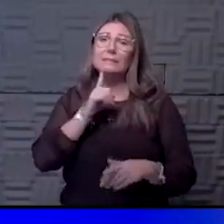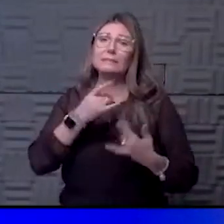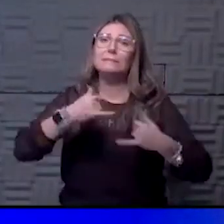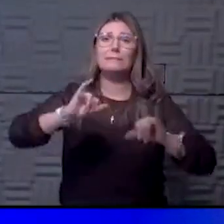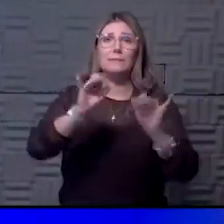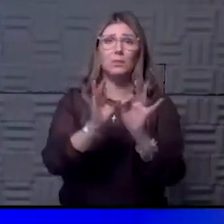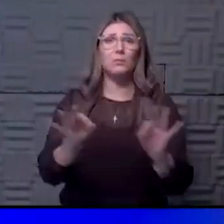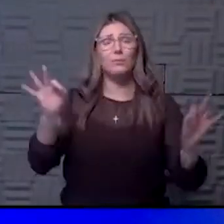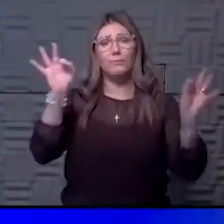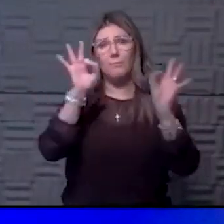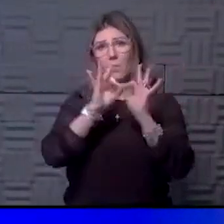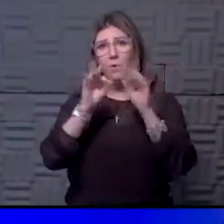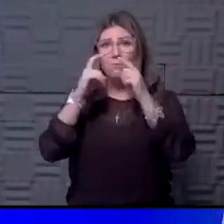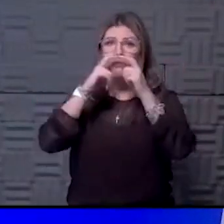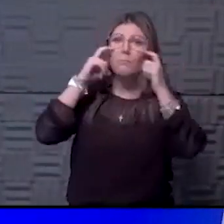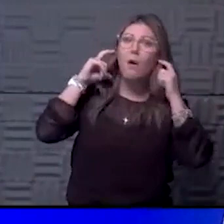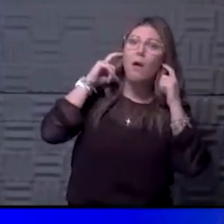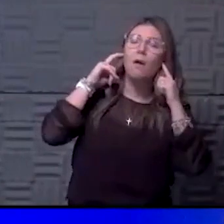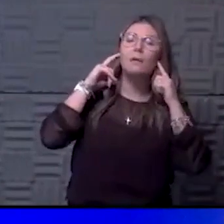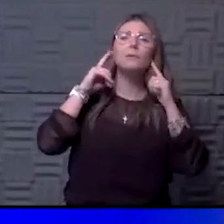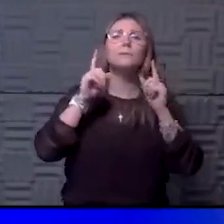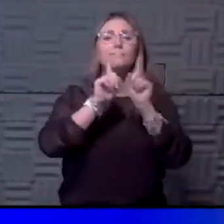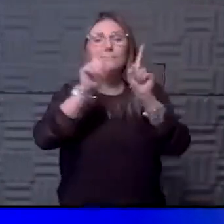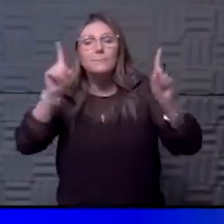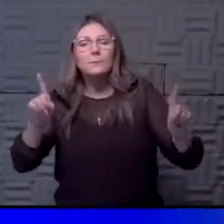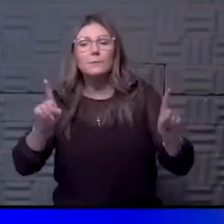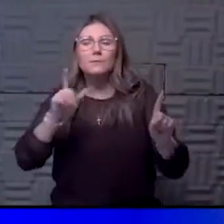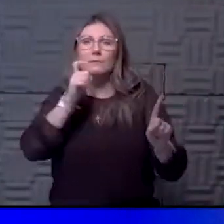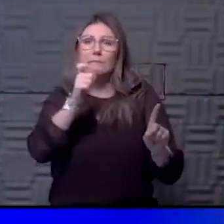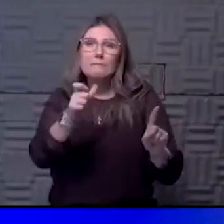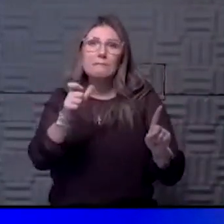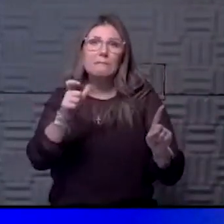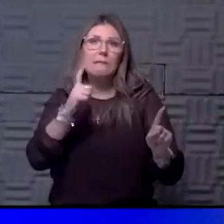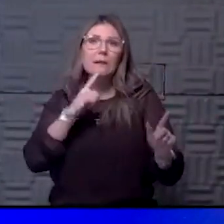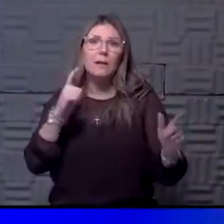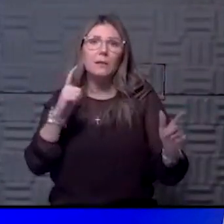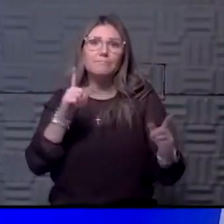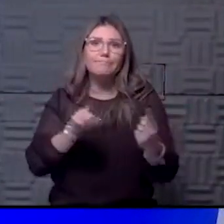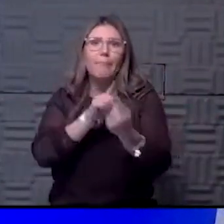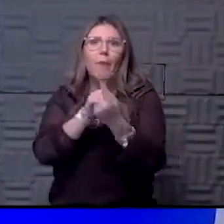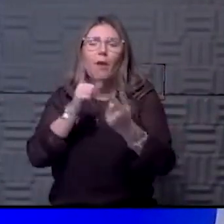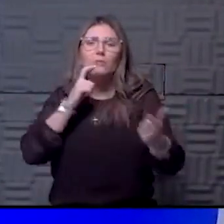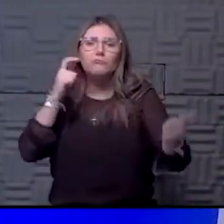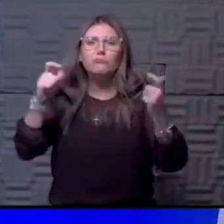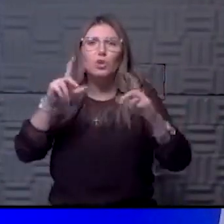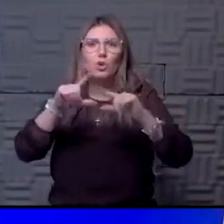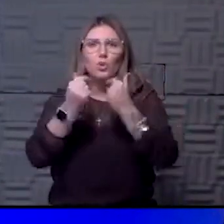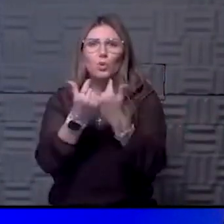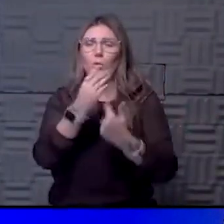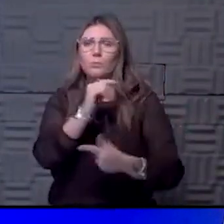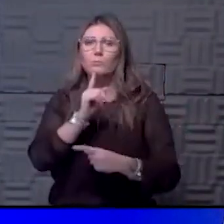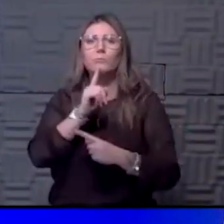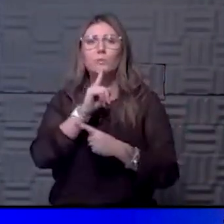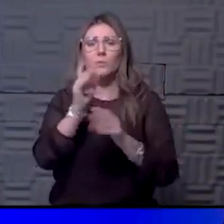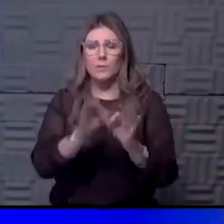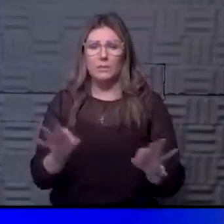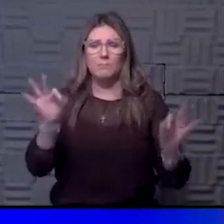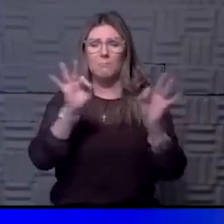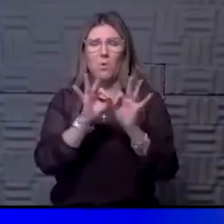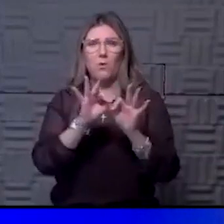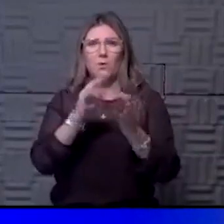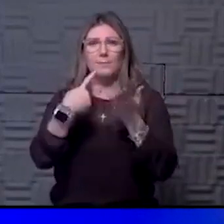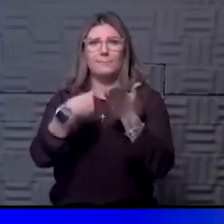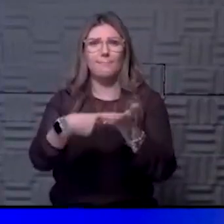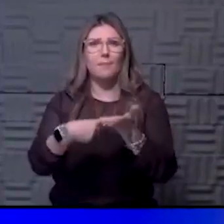do the masking, the distancing, the not meeting in large groups. And that's going to be vitally important moving forward, because just as you talked about earlier in